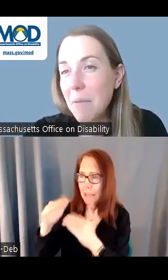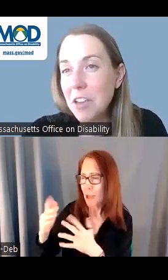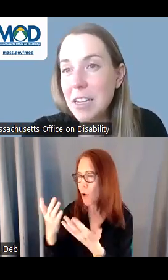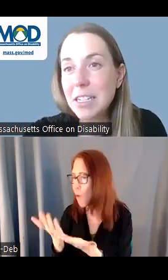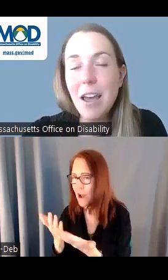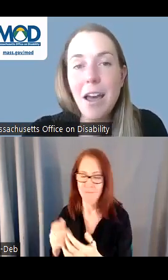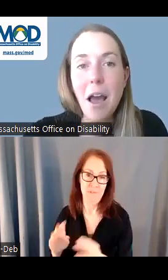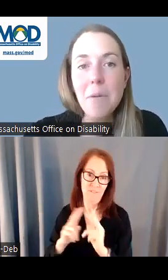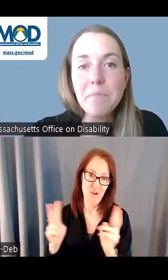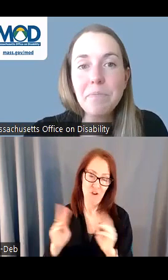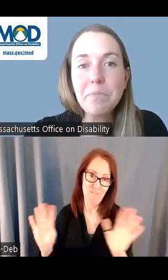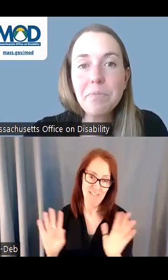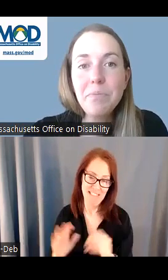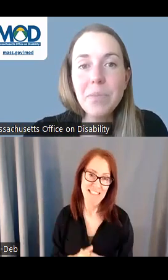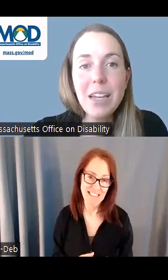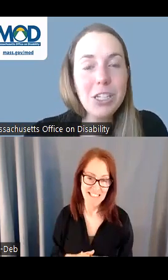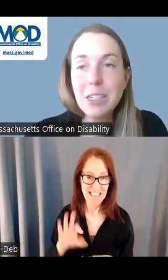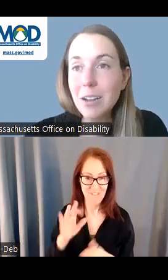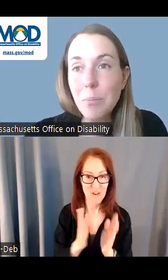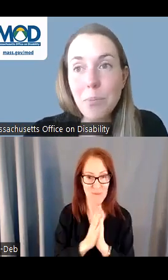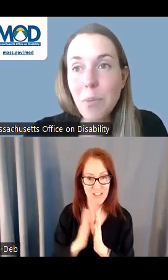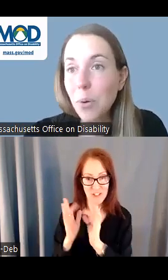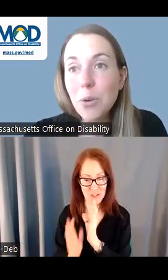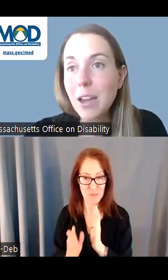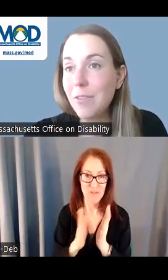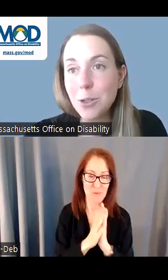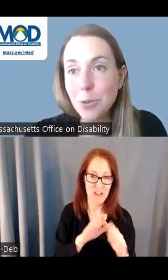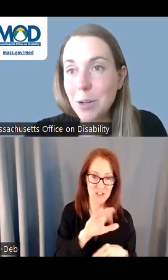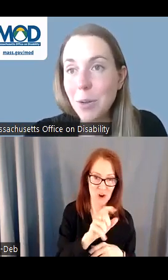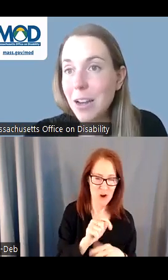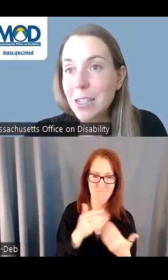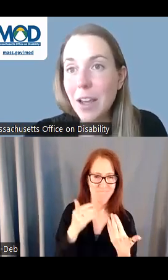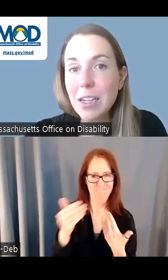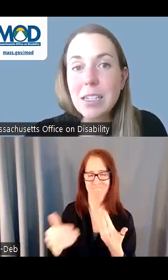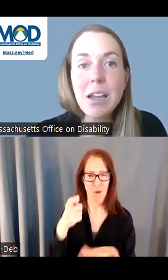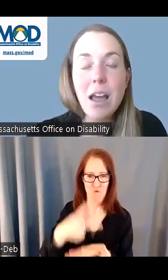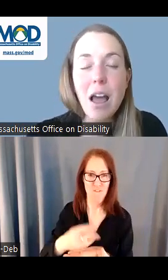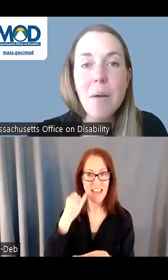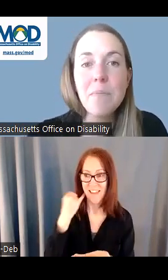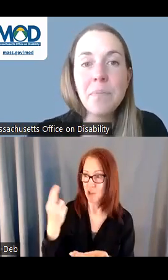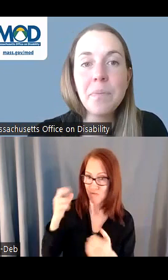really obvious, and just approve it if it's reasonable on its face.